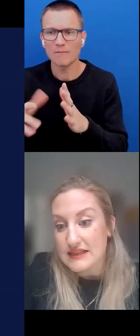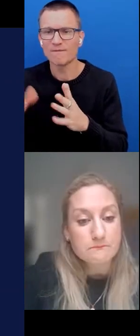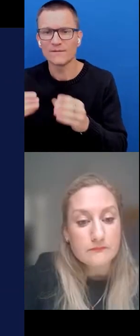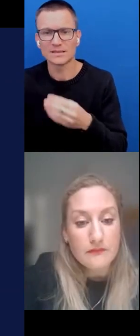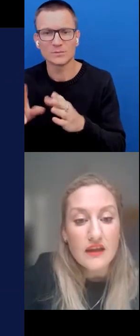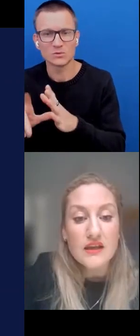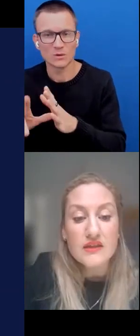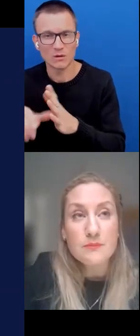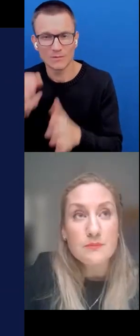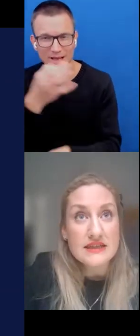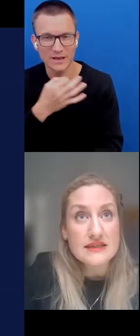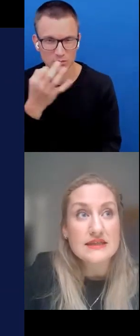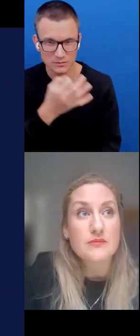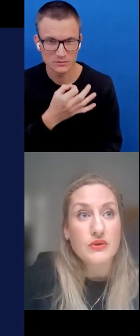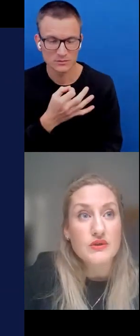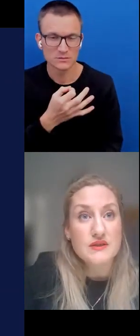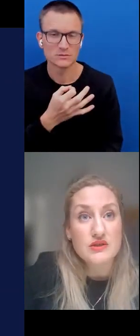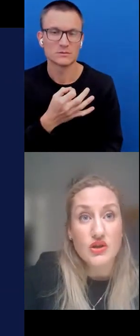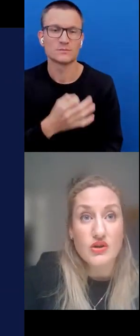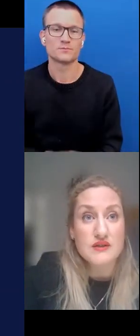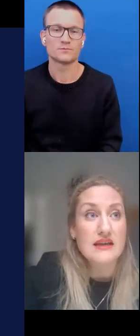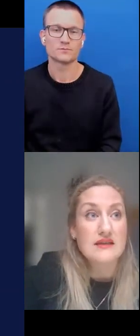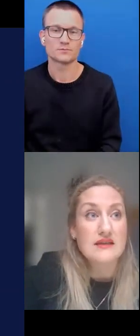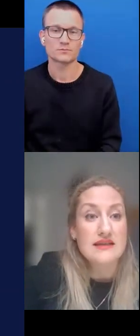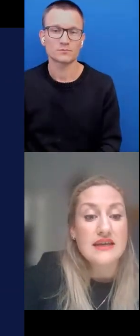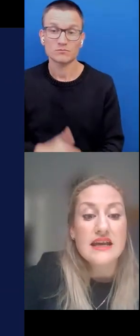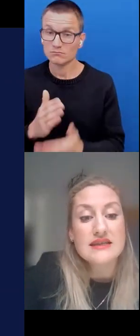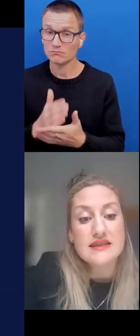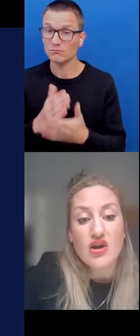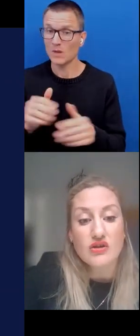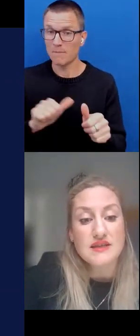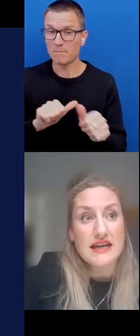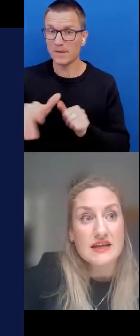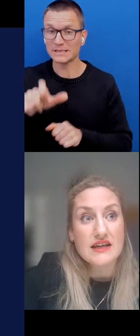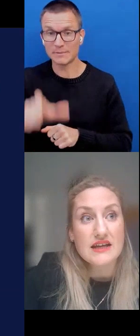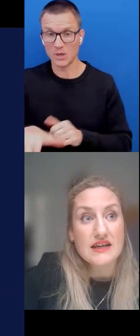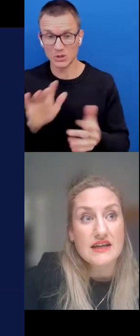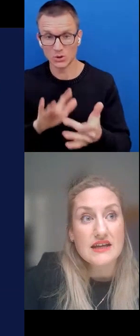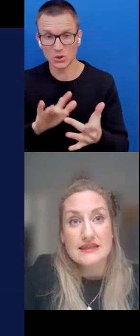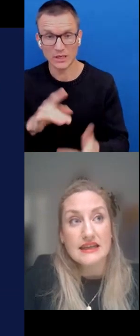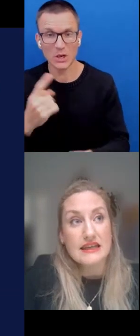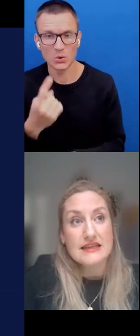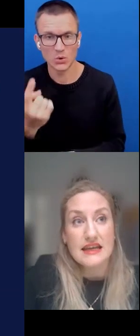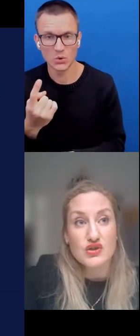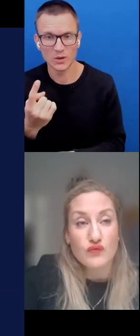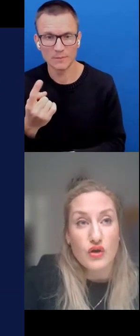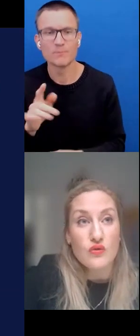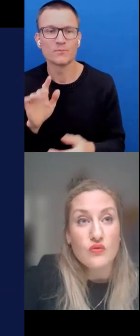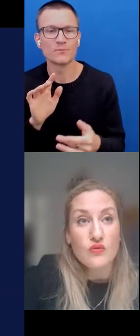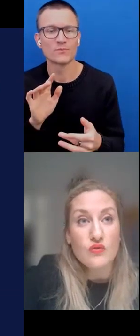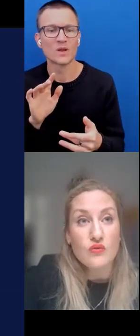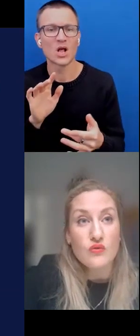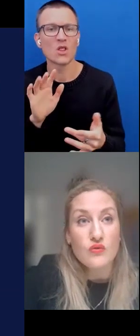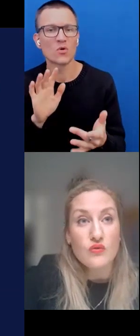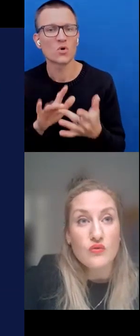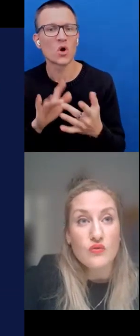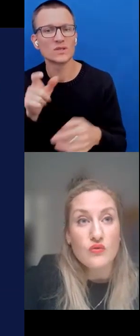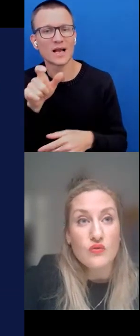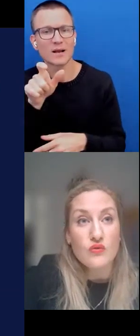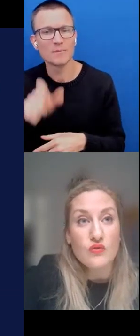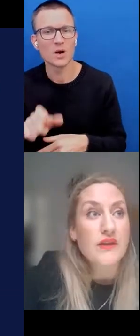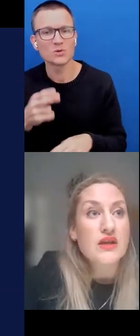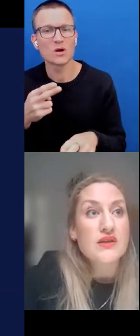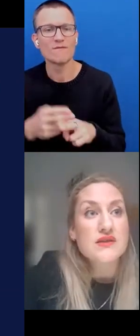hours. The best person to contact this is the contact officer listed against each role on the